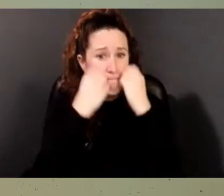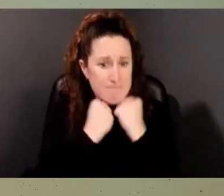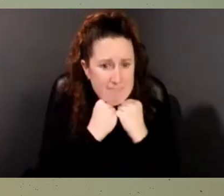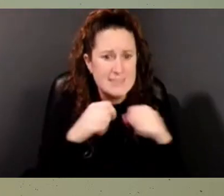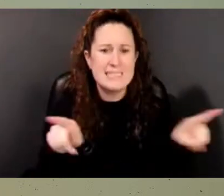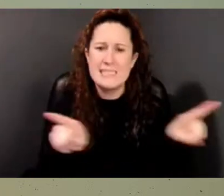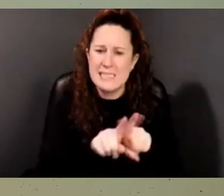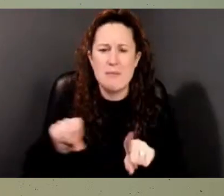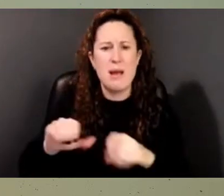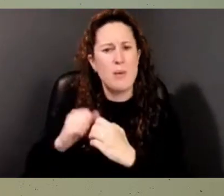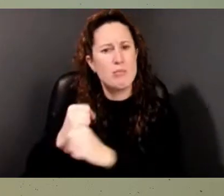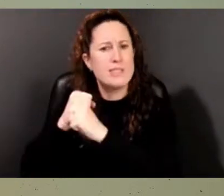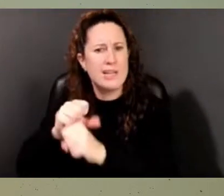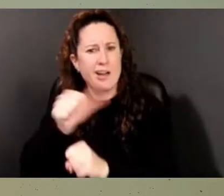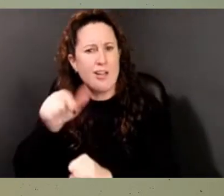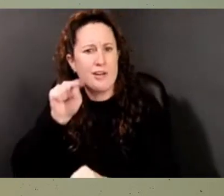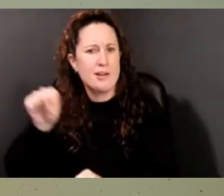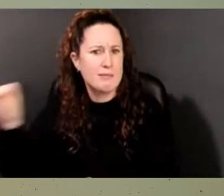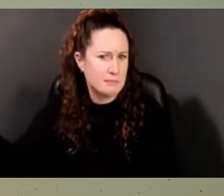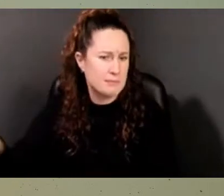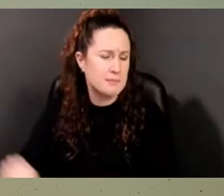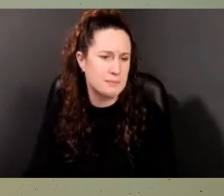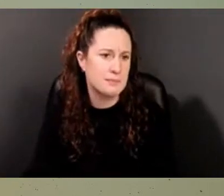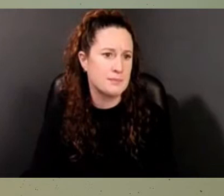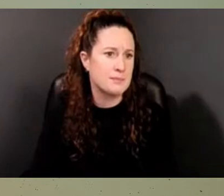park cemeteries. Next slide.